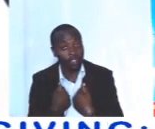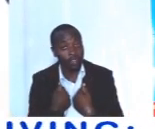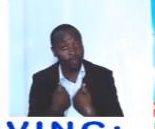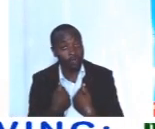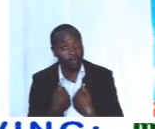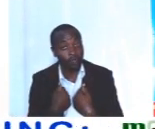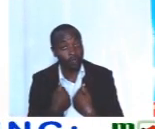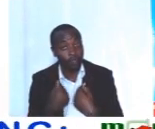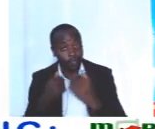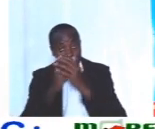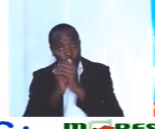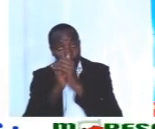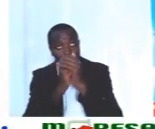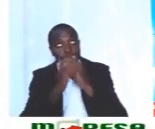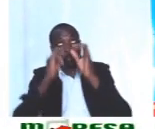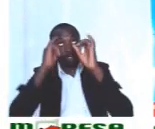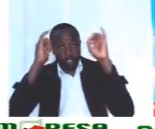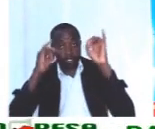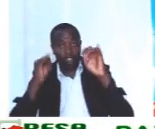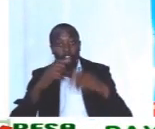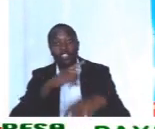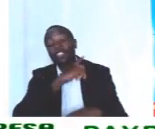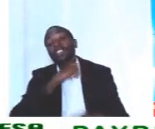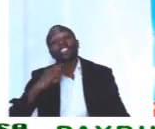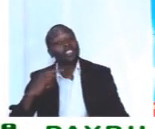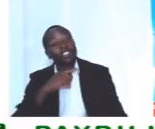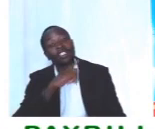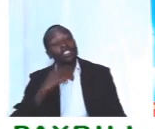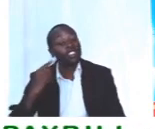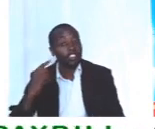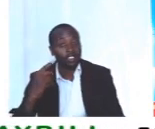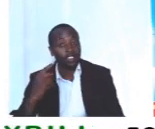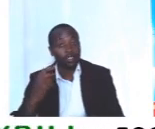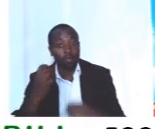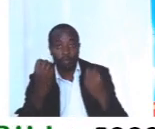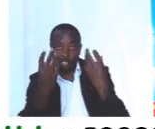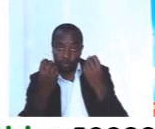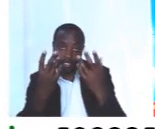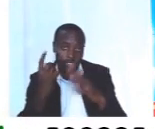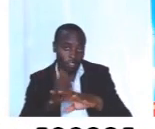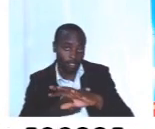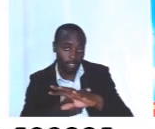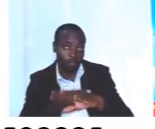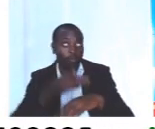idolatrous and also being a murderer. Very often when God